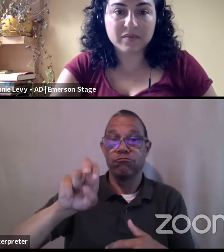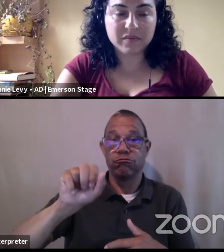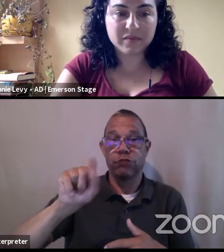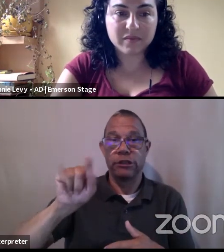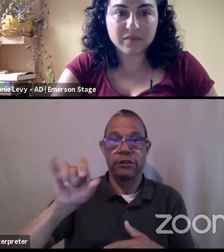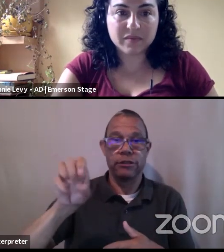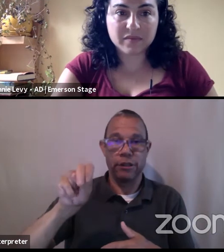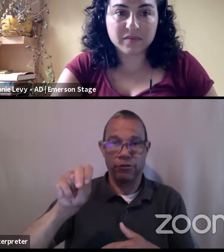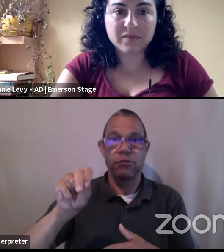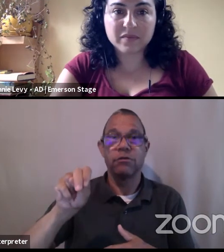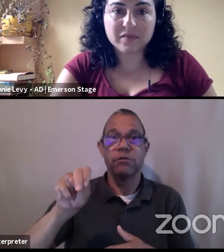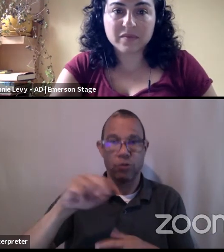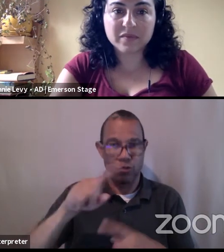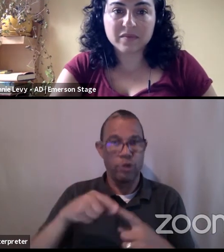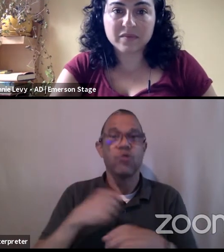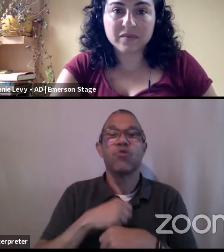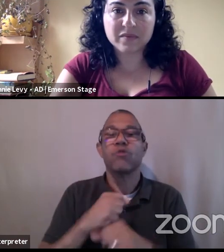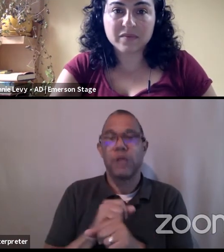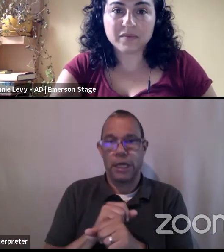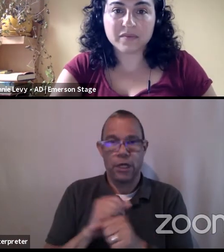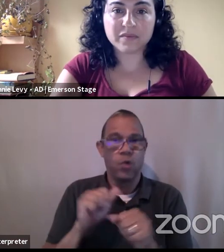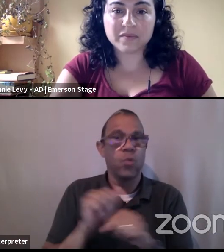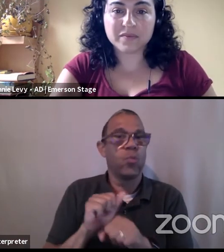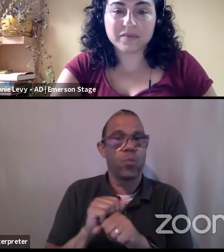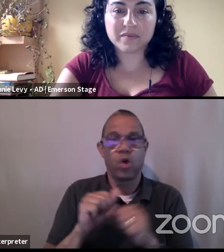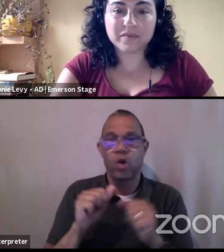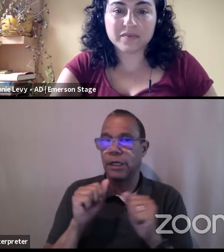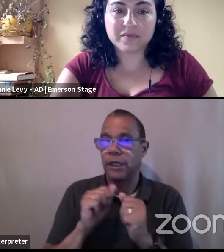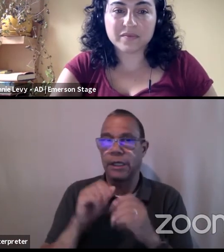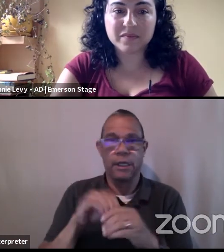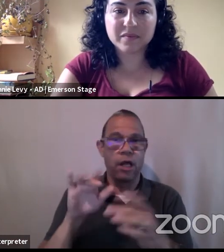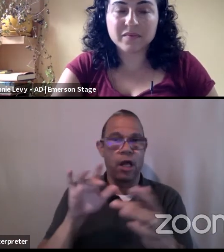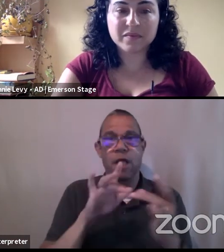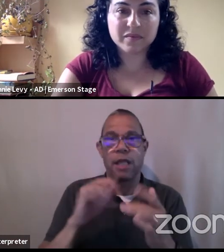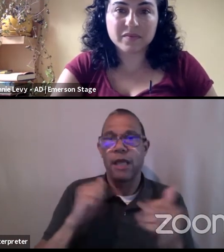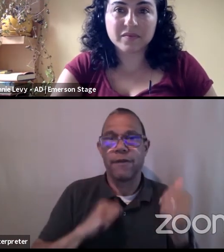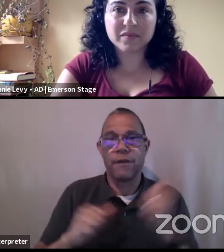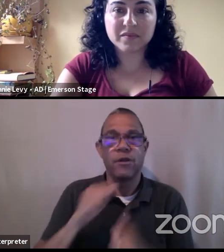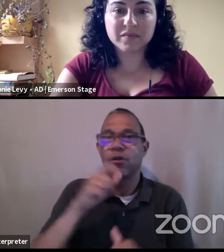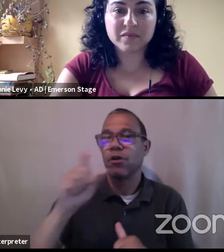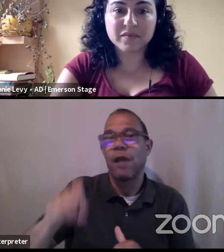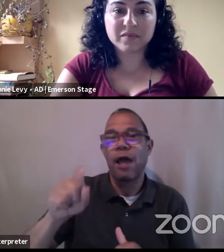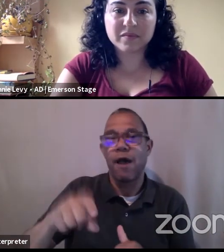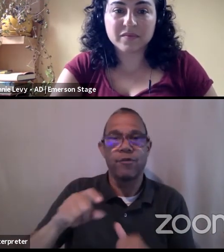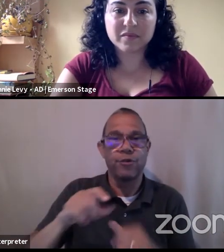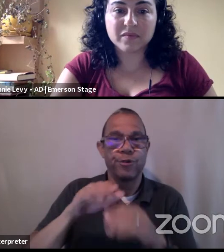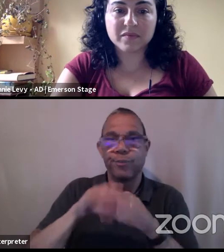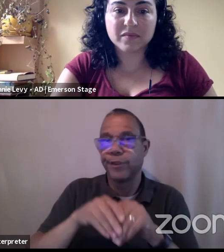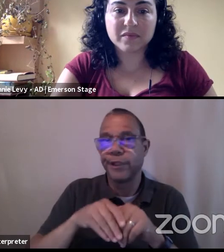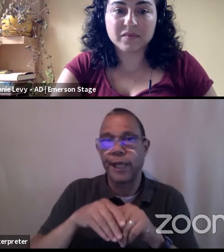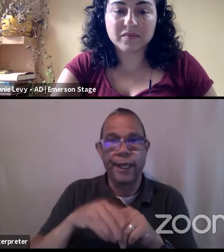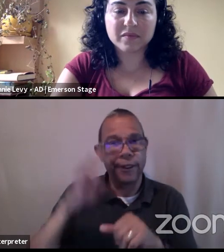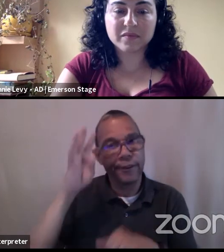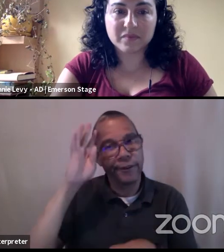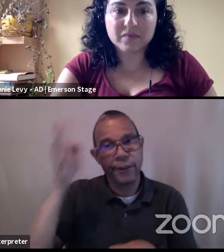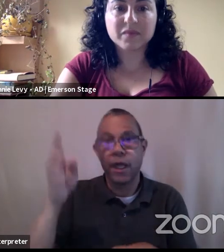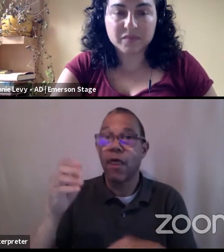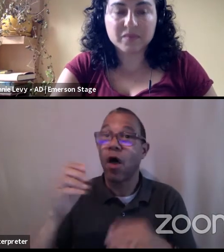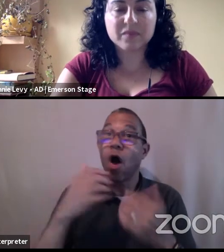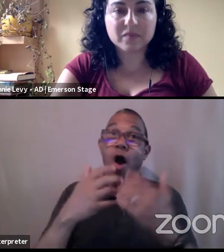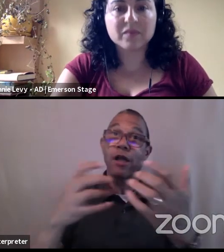you don't have to be pretending that the audience and the performers are in the same room.